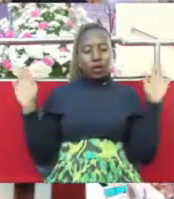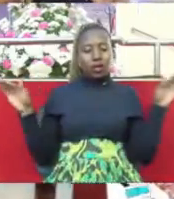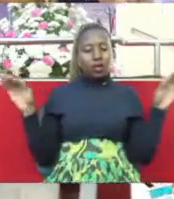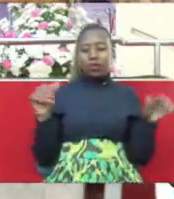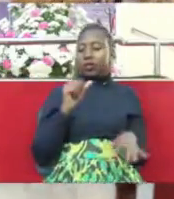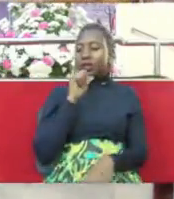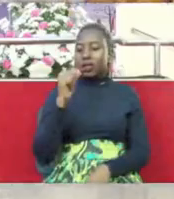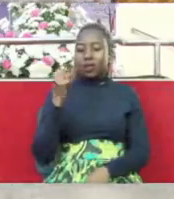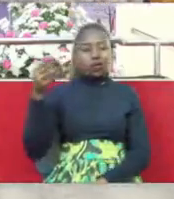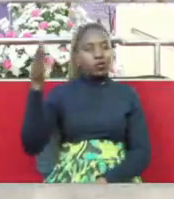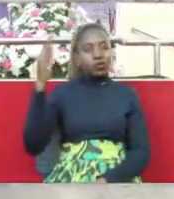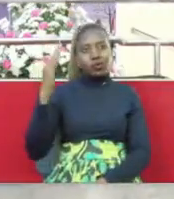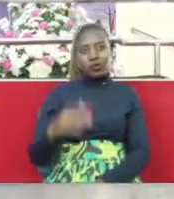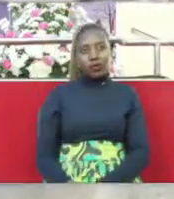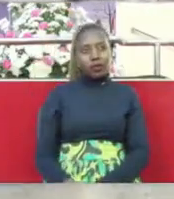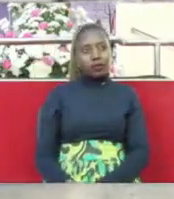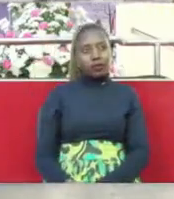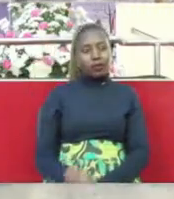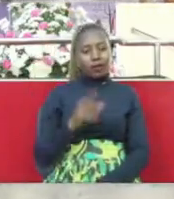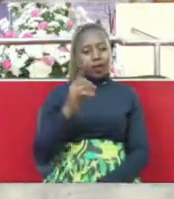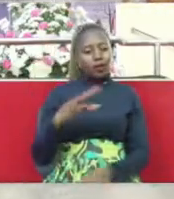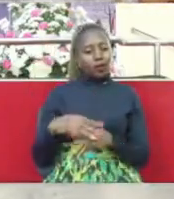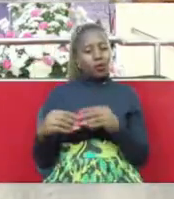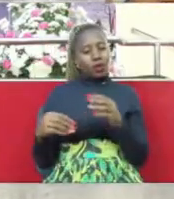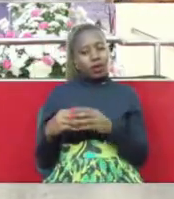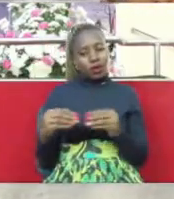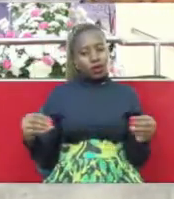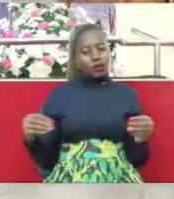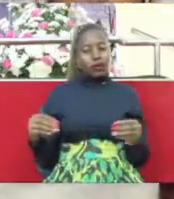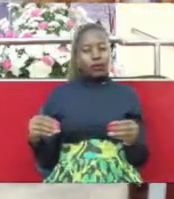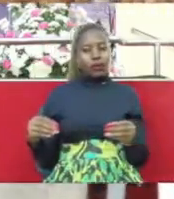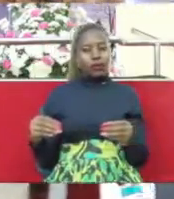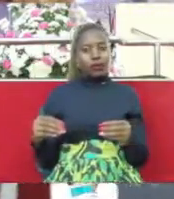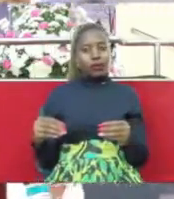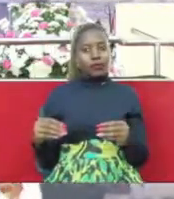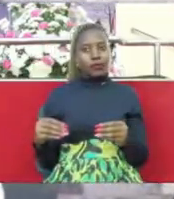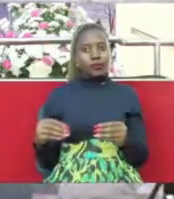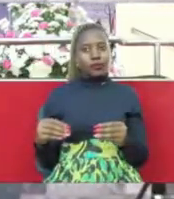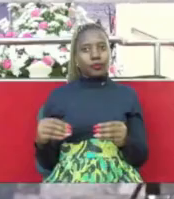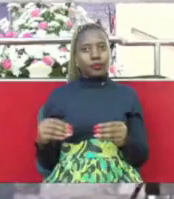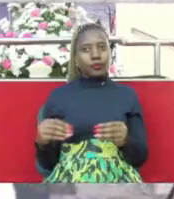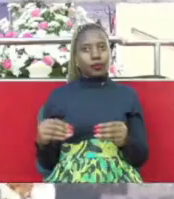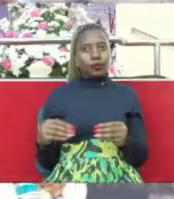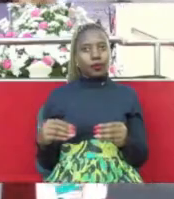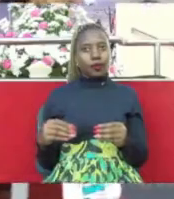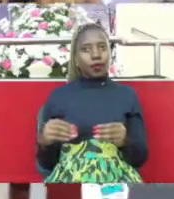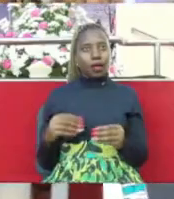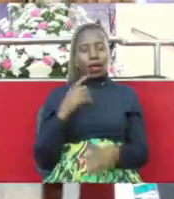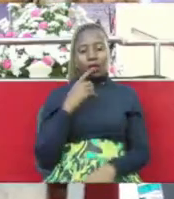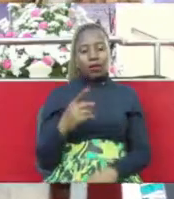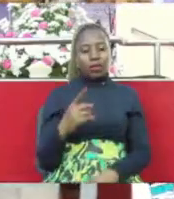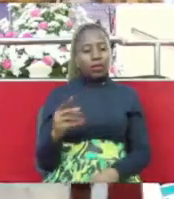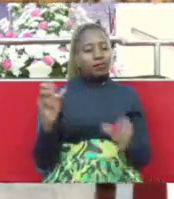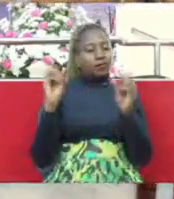And it has been okay, because after all, there's blessing, material blessing that is coming your way, so you've been saying it is okay. Ni